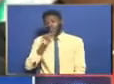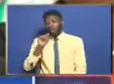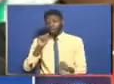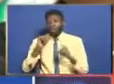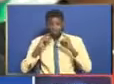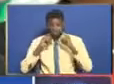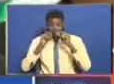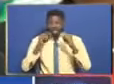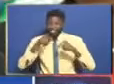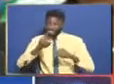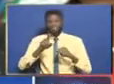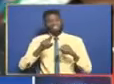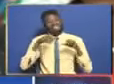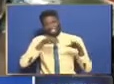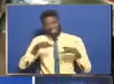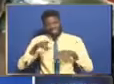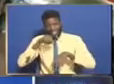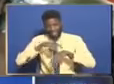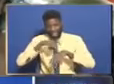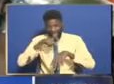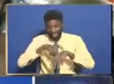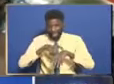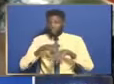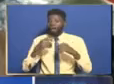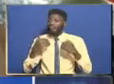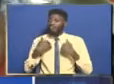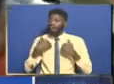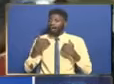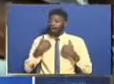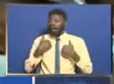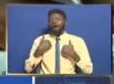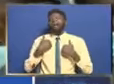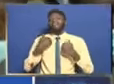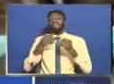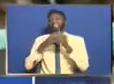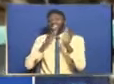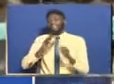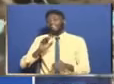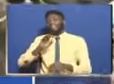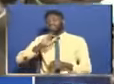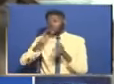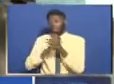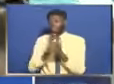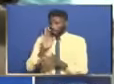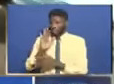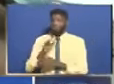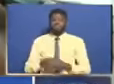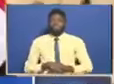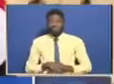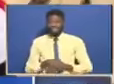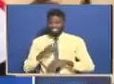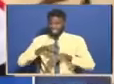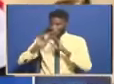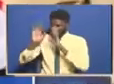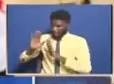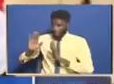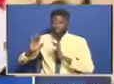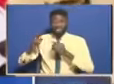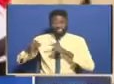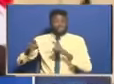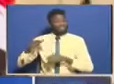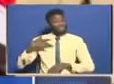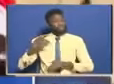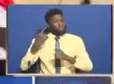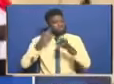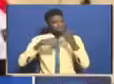top organs as they campaigned for their candidate in the forthcoming parliamentary by-election, exuding confidence of victory. Meanwhile, a section